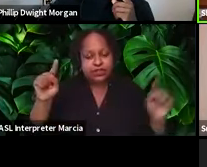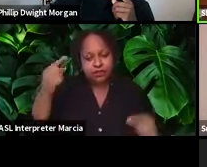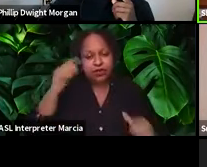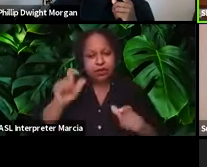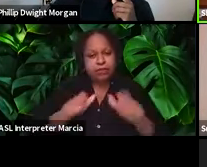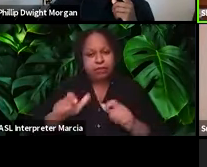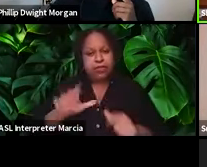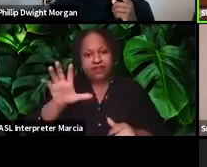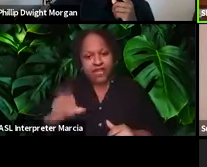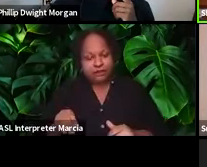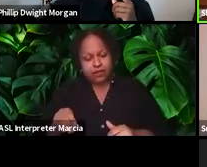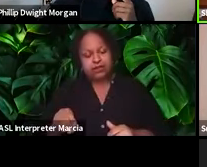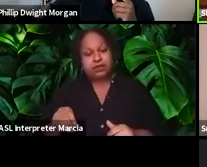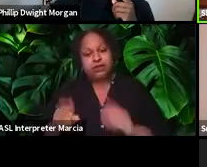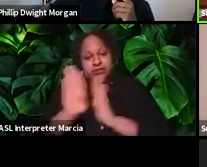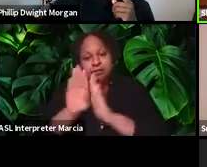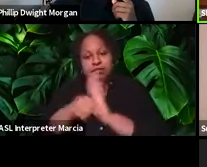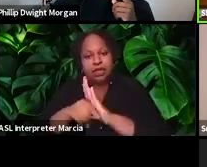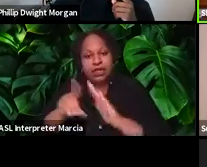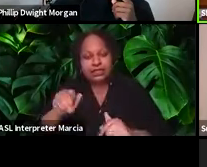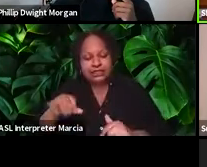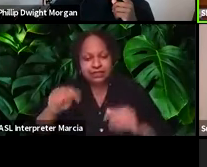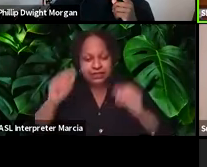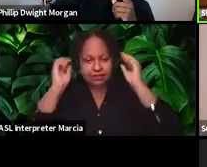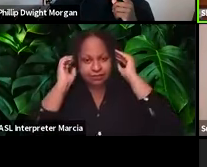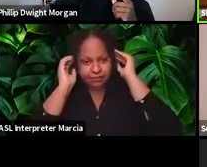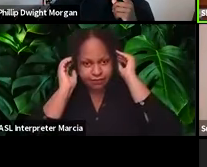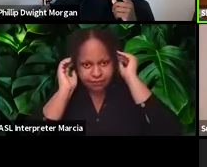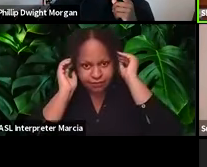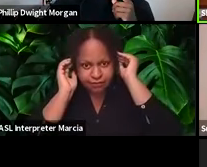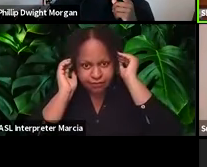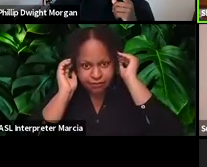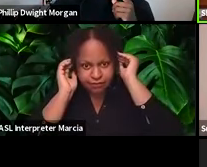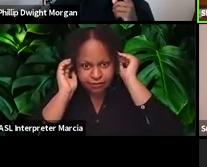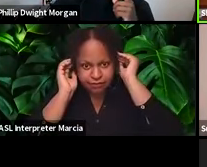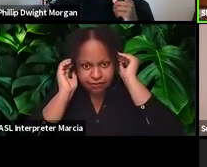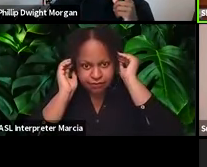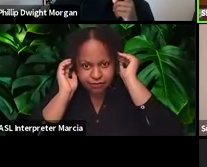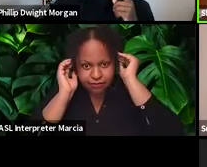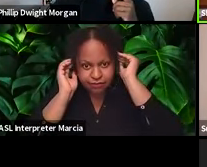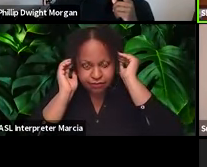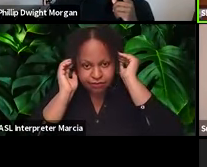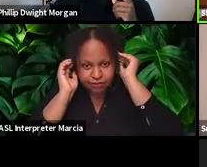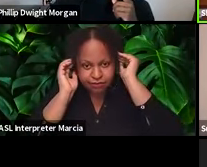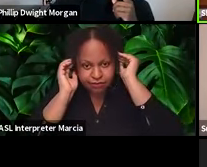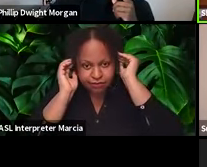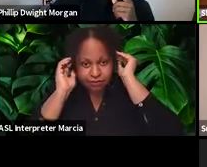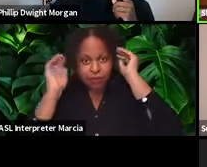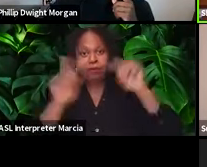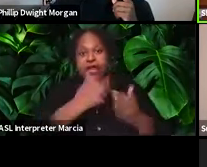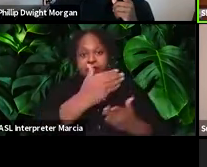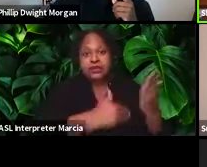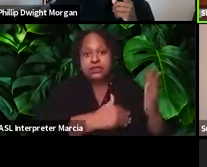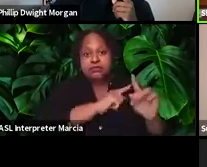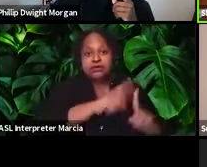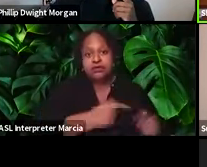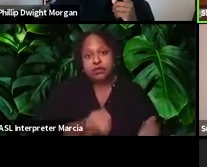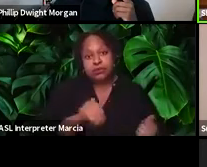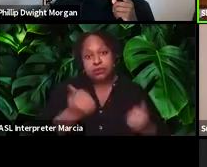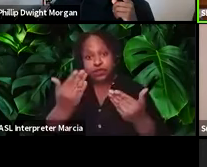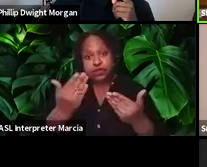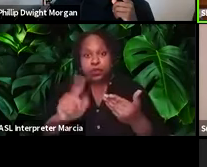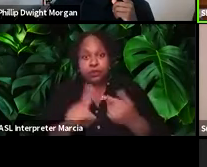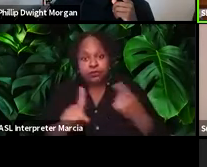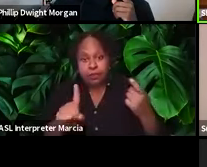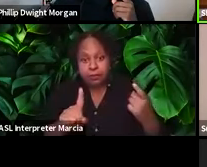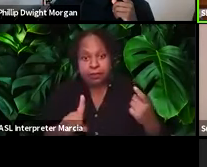symbolic, performative declaration, but have a of recommendation, and those recommendations actually came from